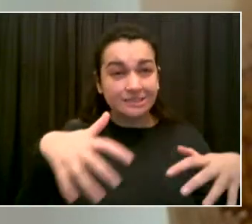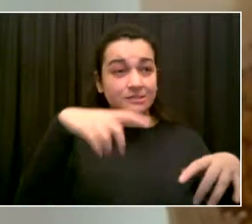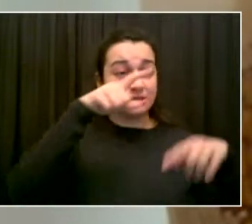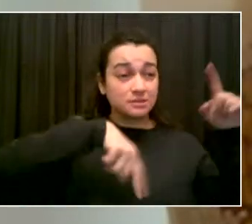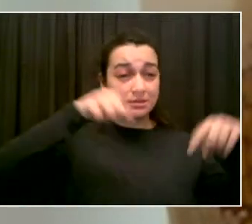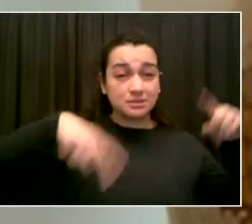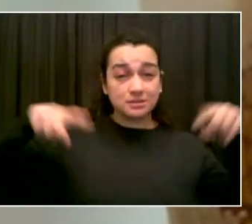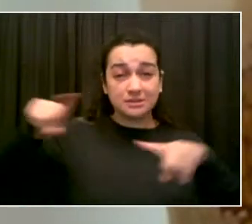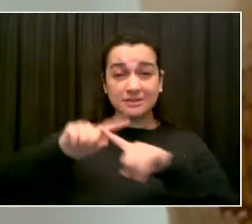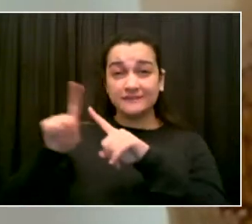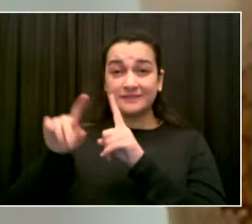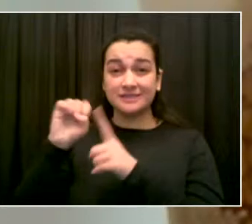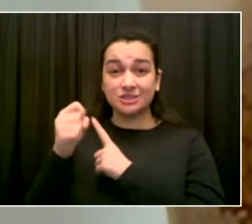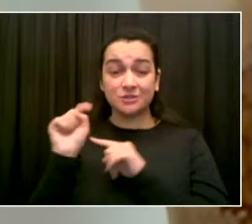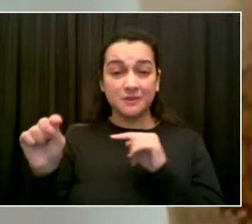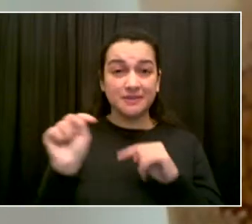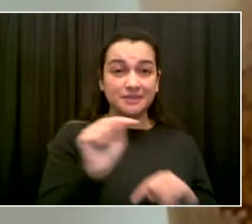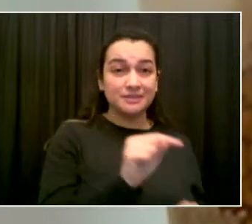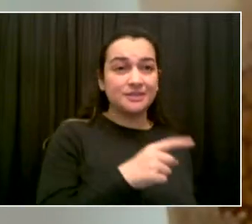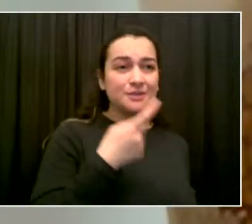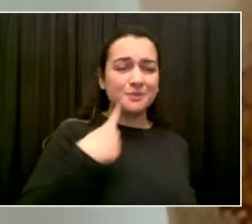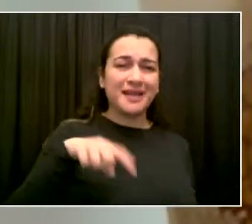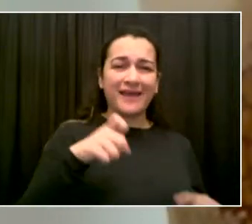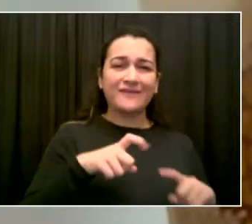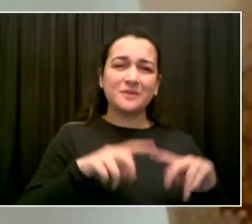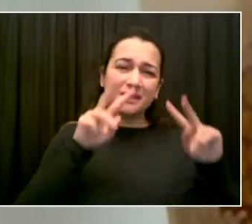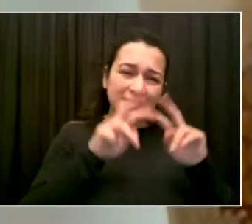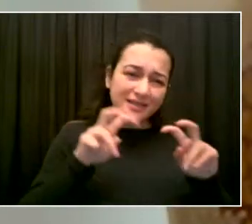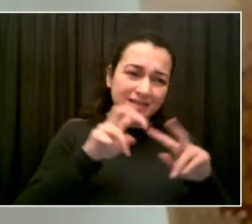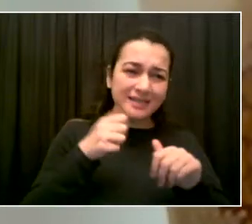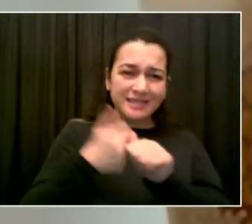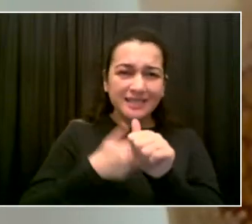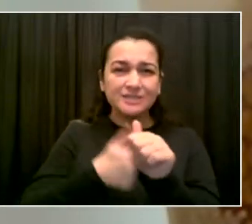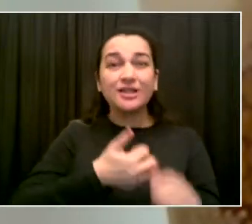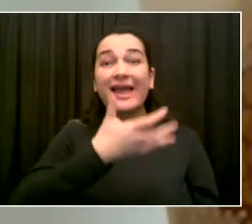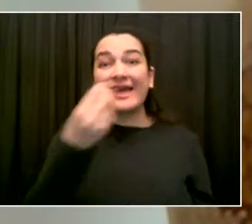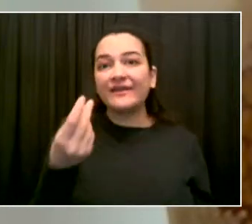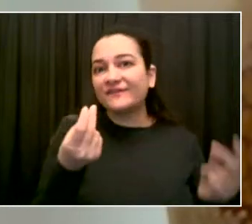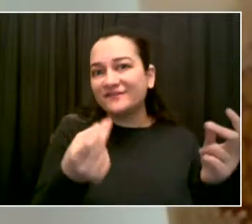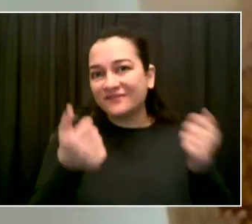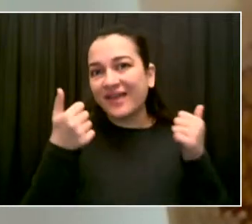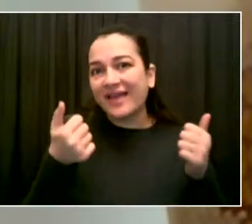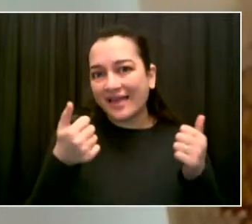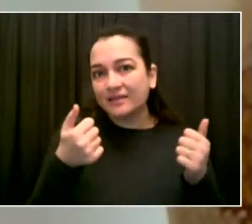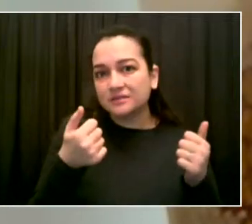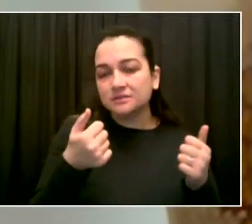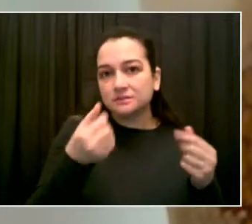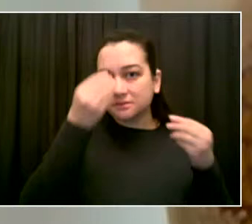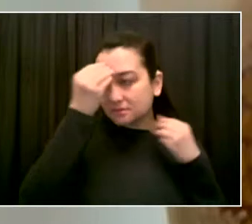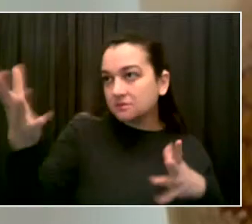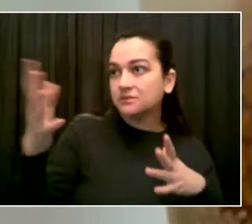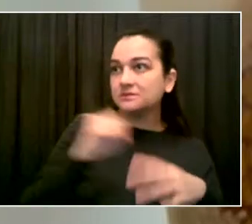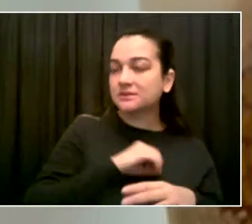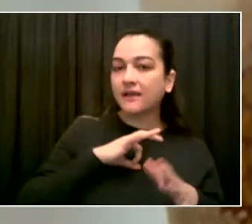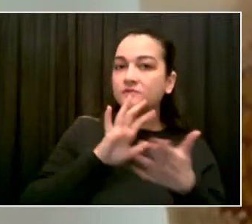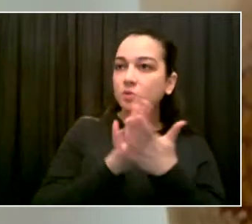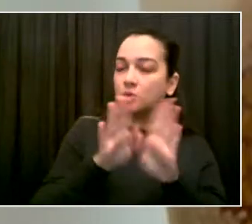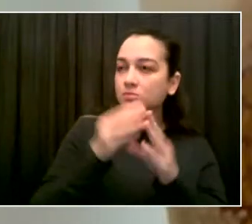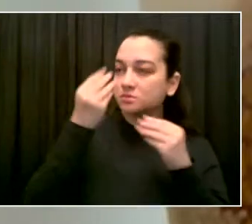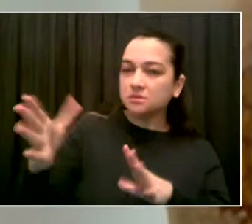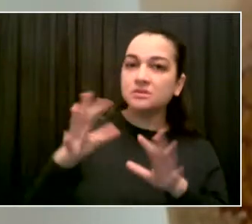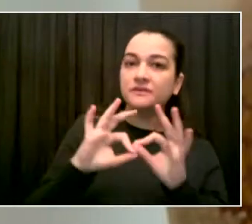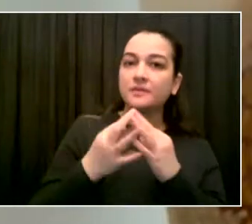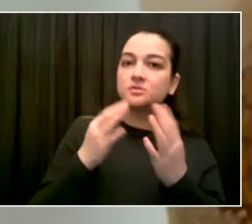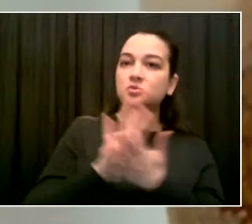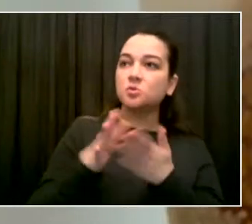get information to staff and to families as quickly as possible, because anytime there are cases, there are people